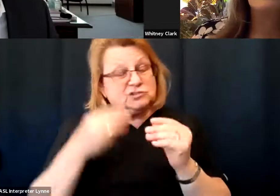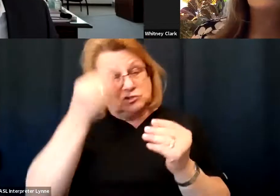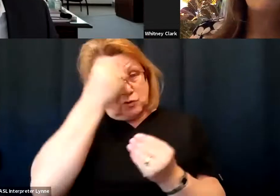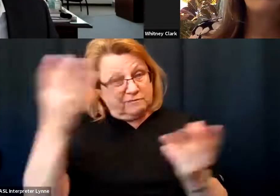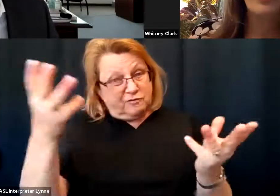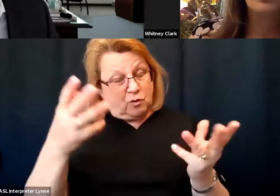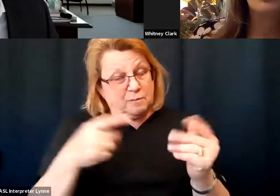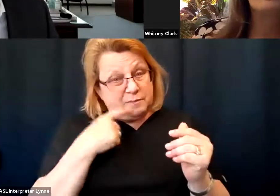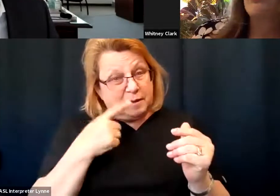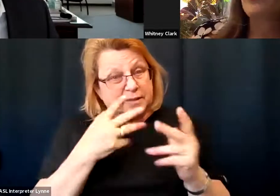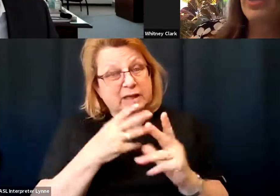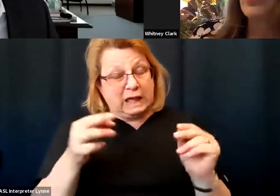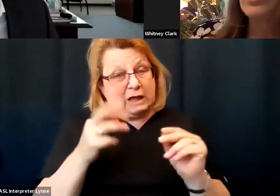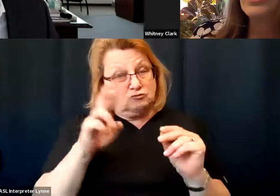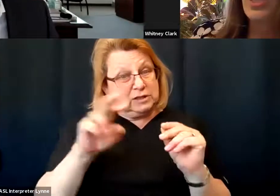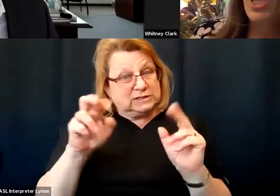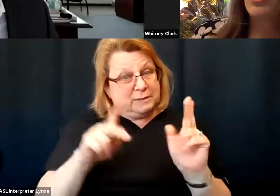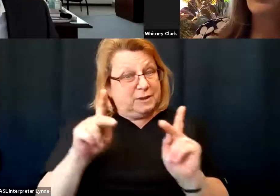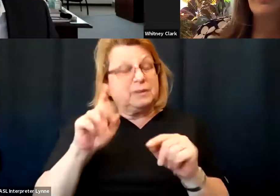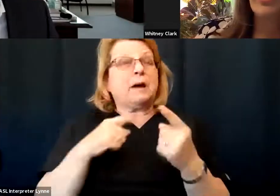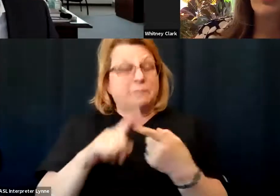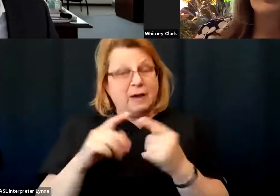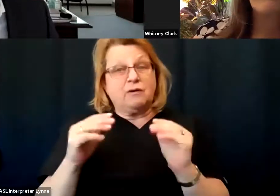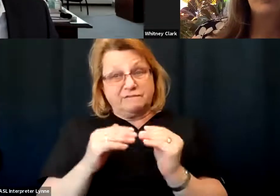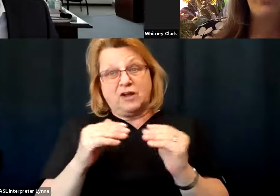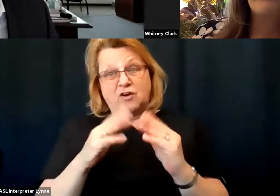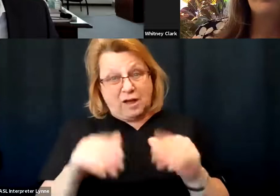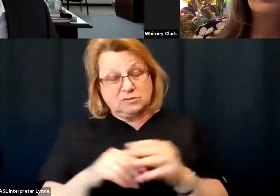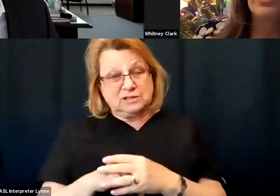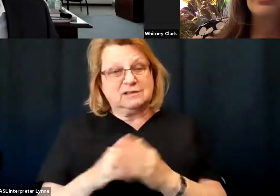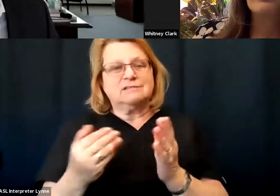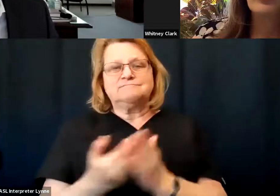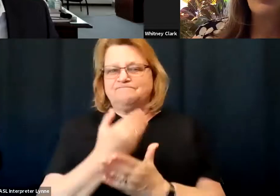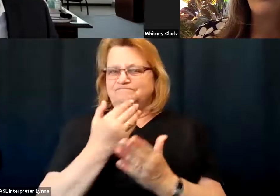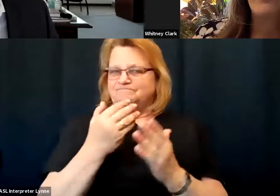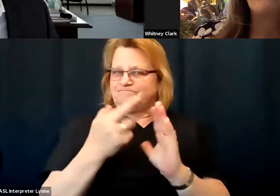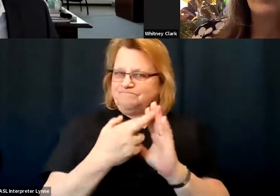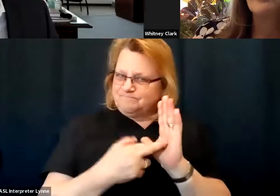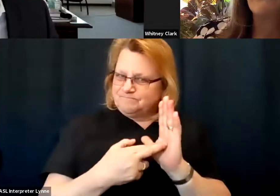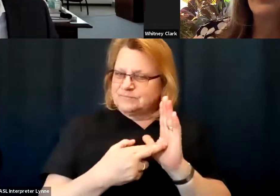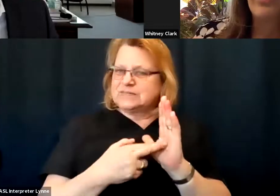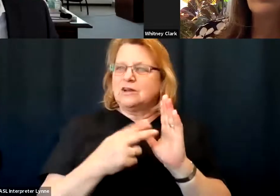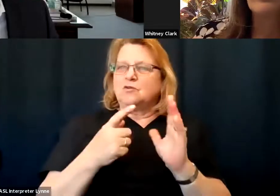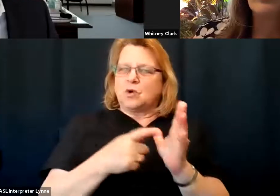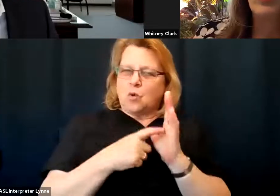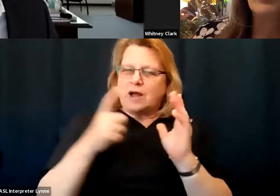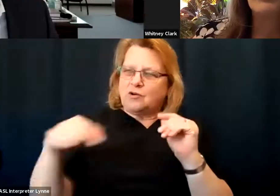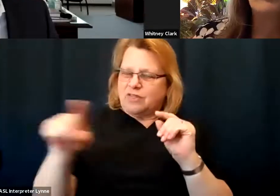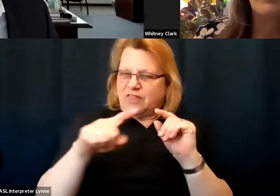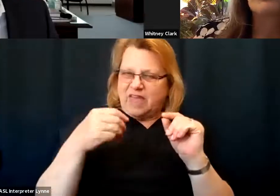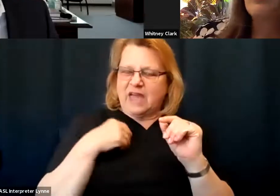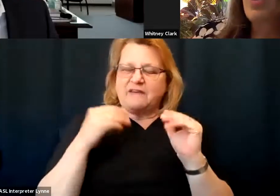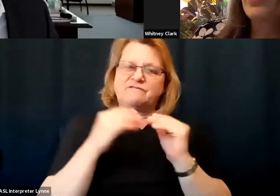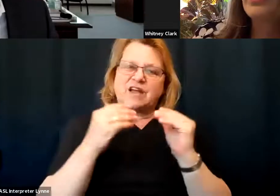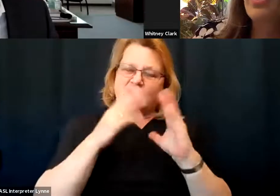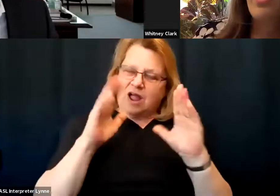the real estate professionals about fair housing. New regulations require real estate agents to provide affirmative fair housing disclosures to